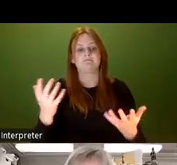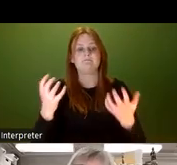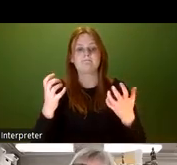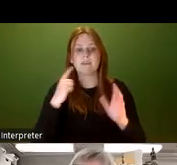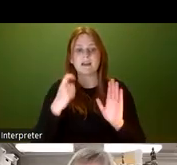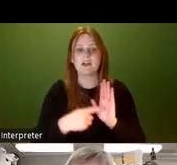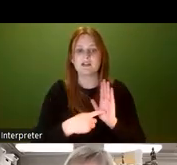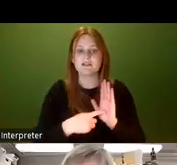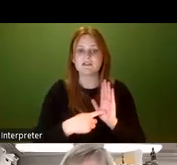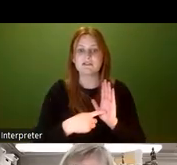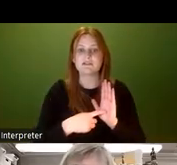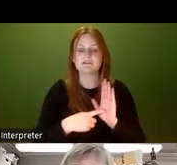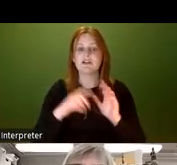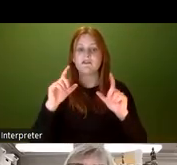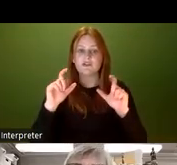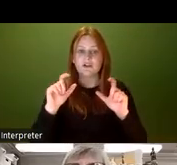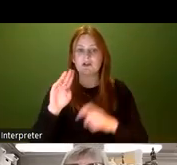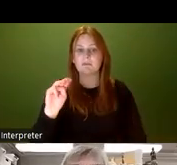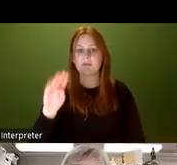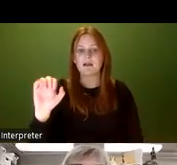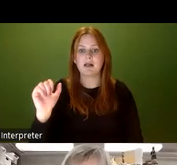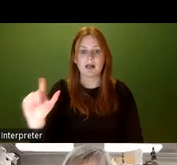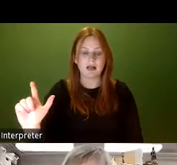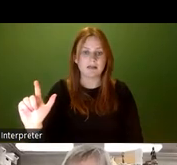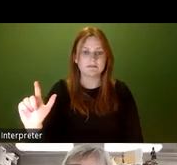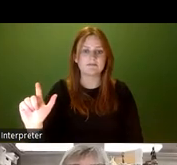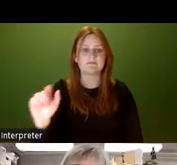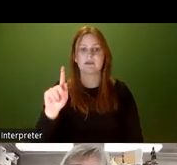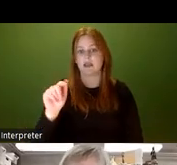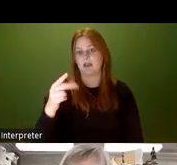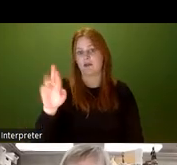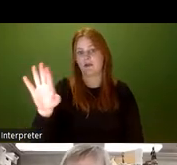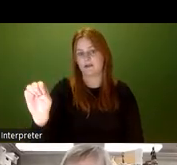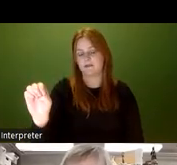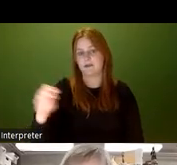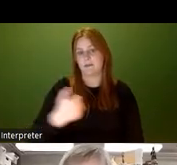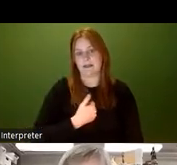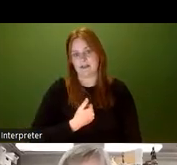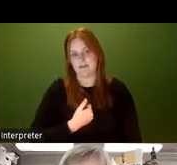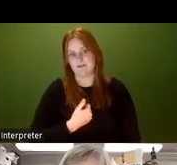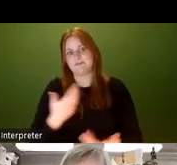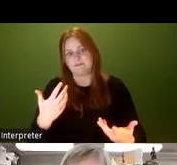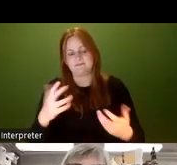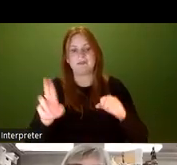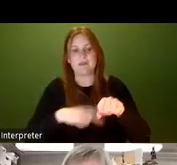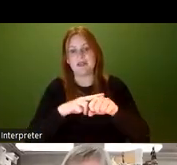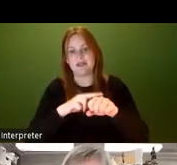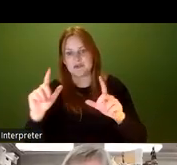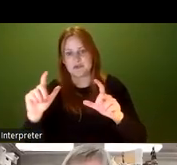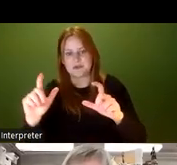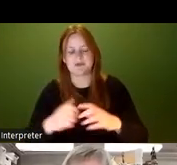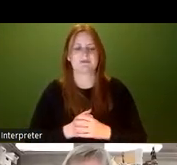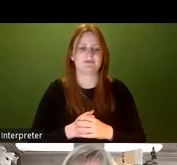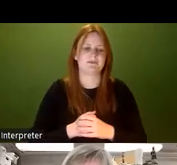acknowledge photography by Michael, Catherine, myself with the nature shots,